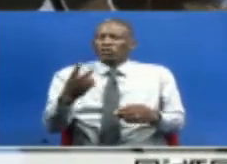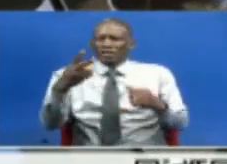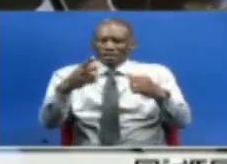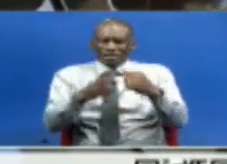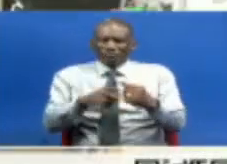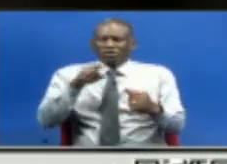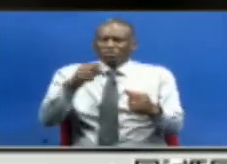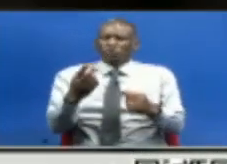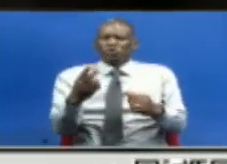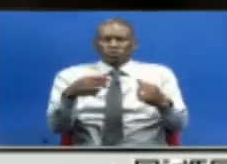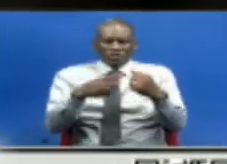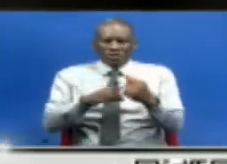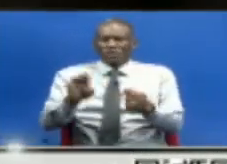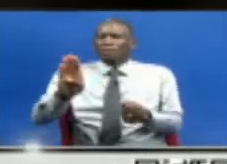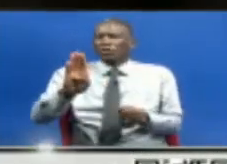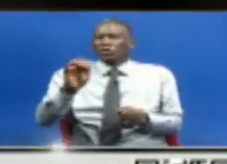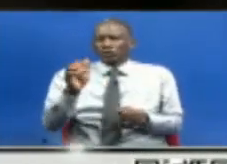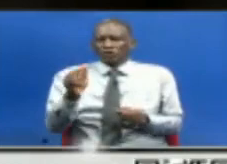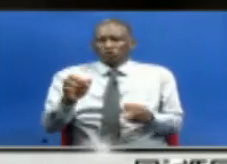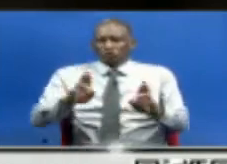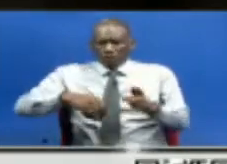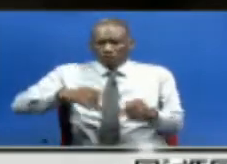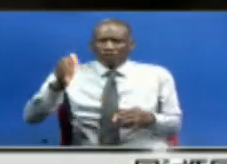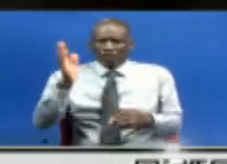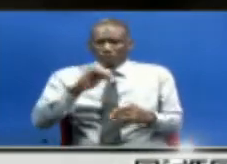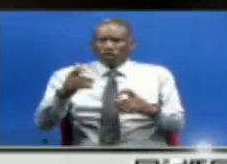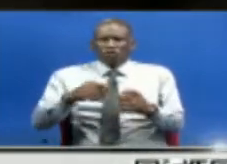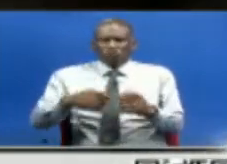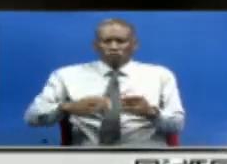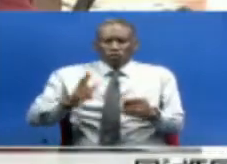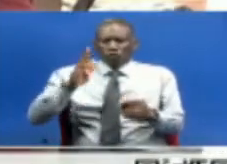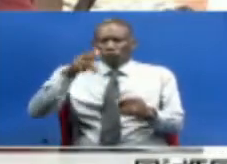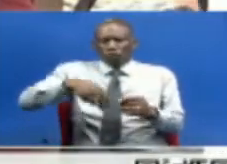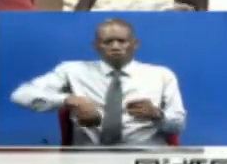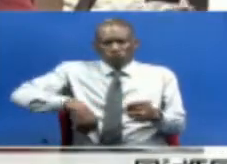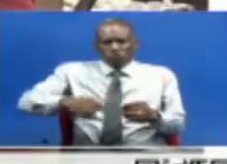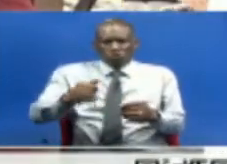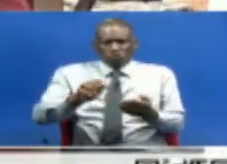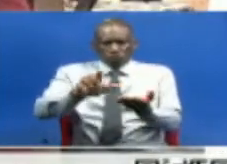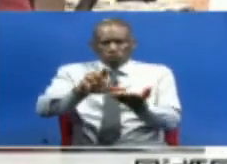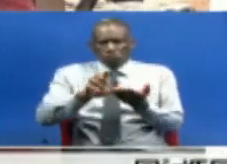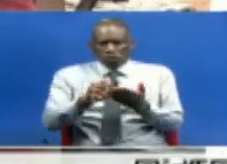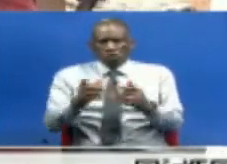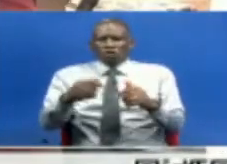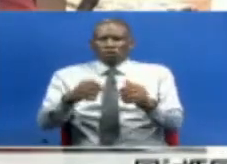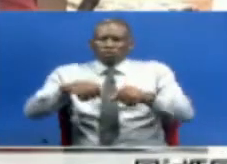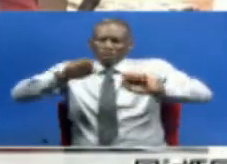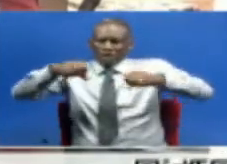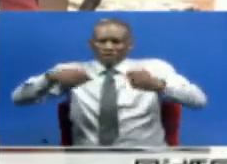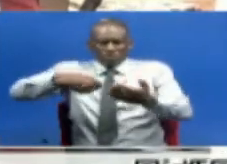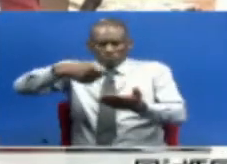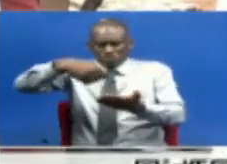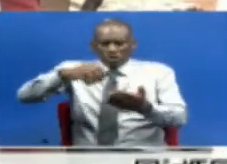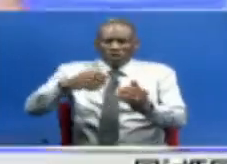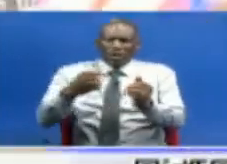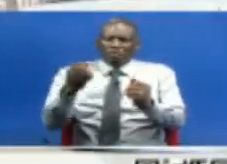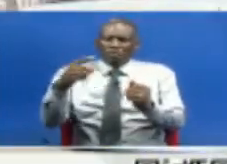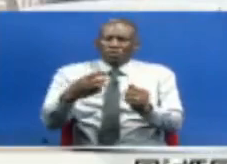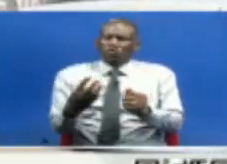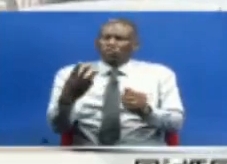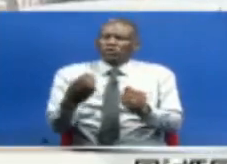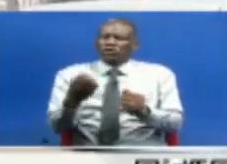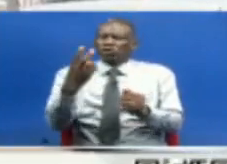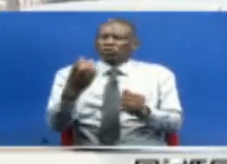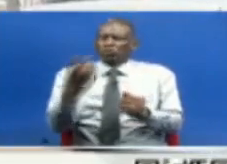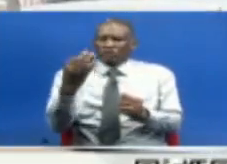127.26 billion shillings from the supply of fuel on credit since the deal was sealed in